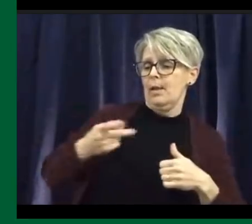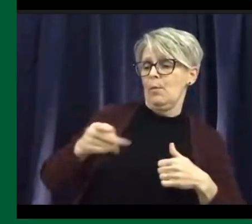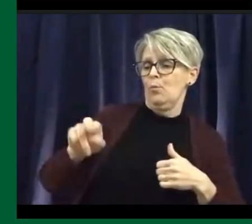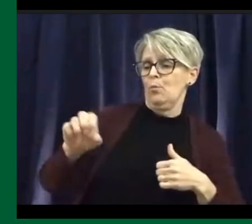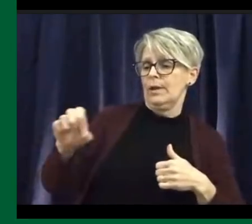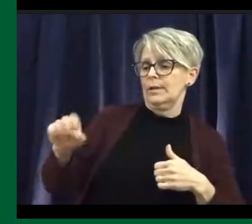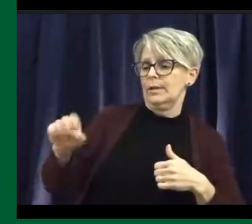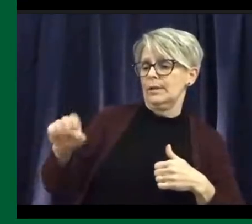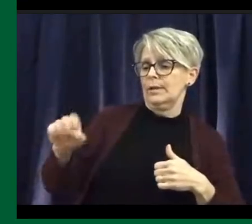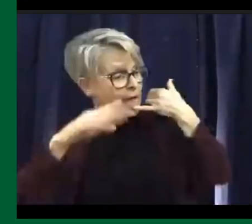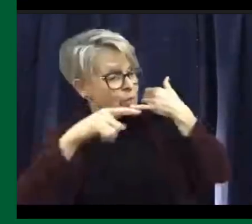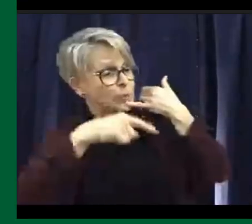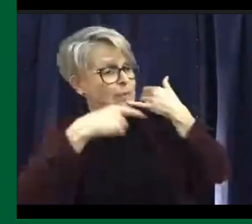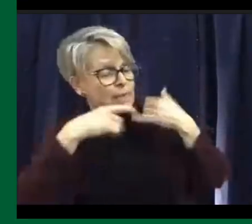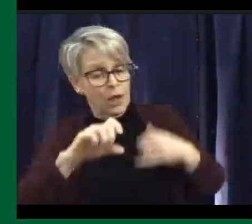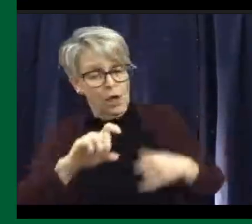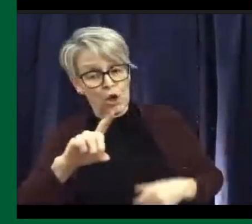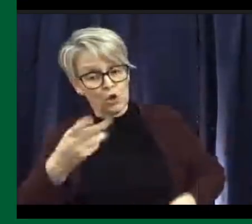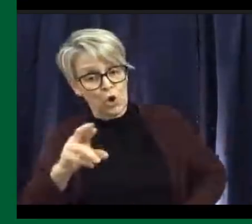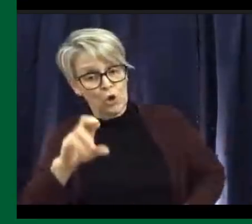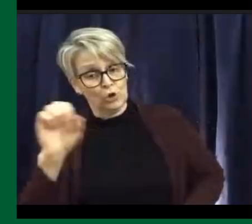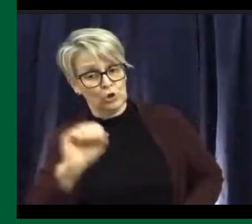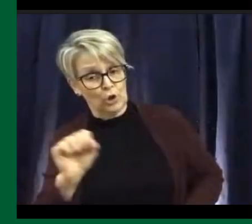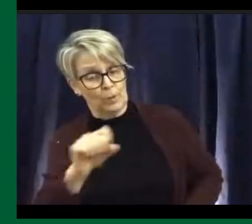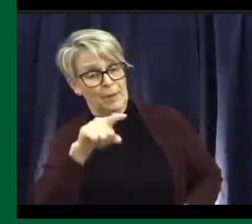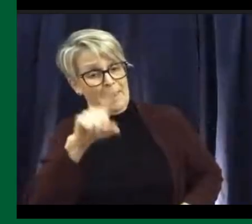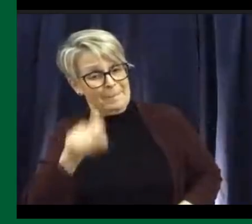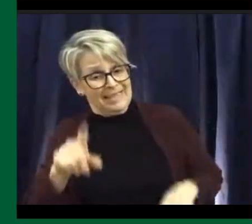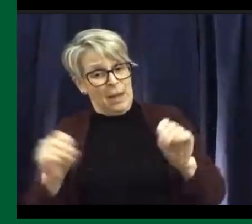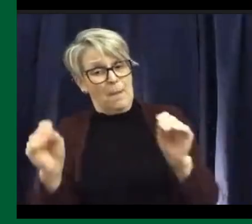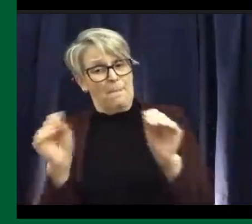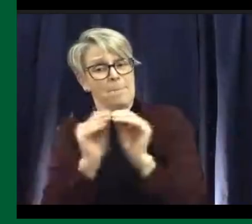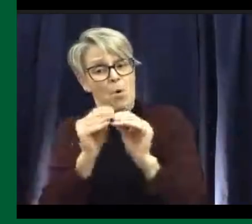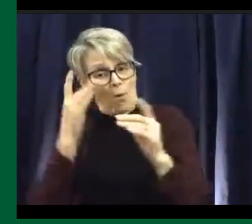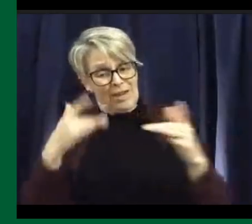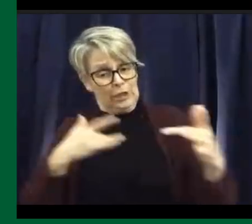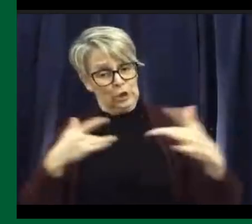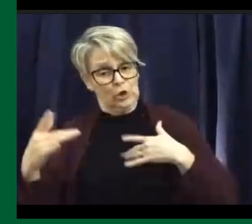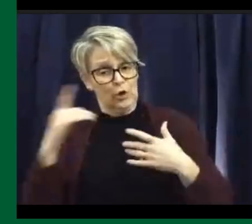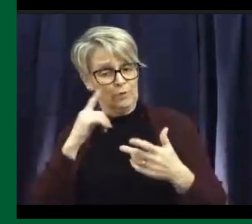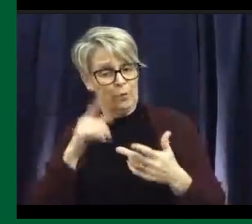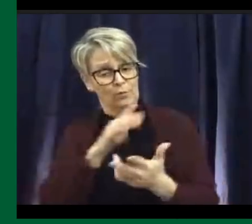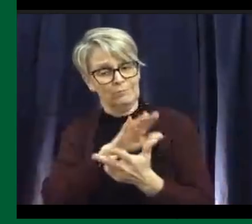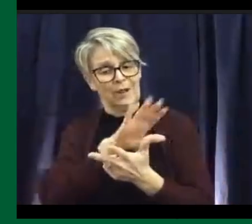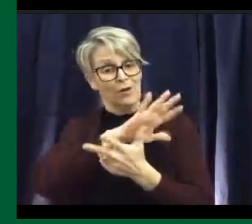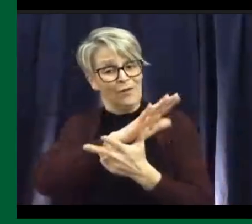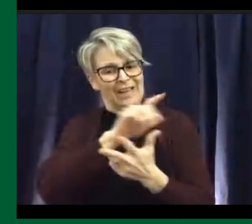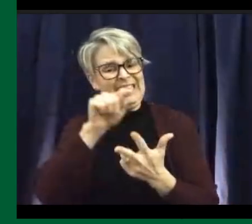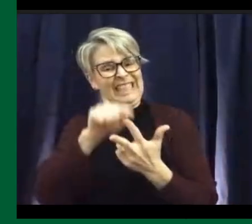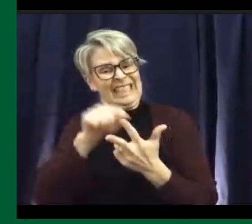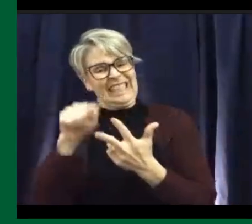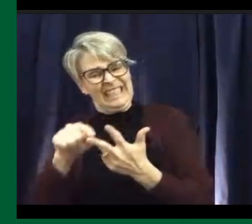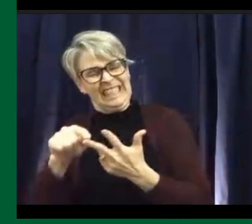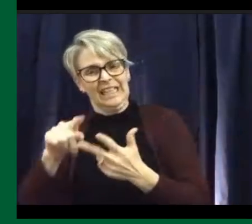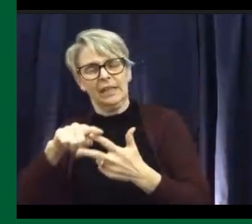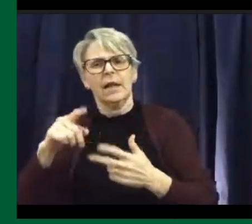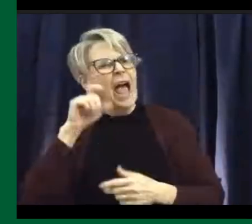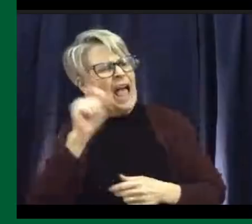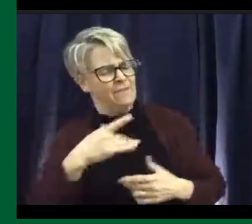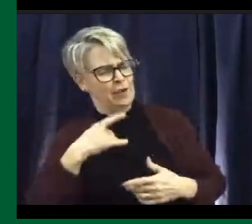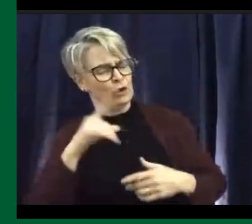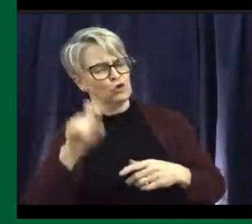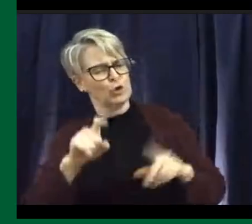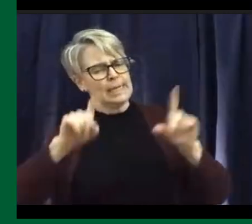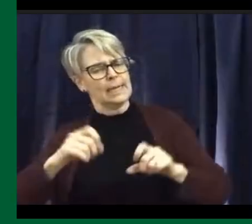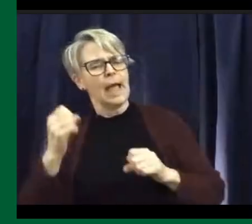need to be testing more now because of the variants of concern. How many tests should we be processing daily then?